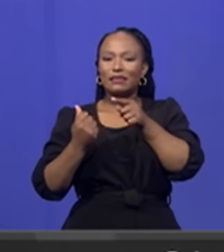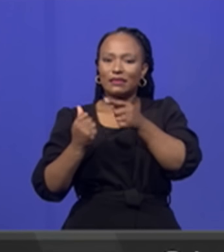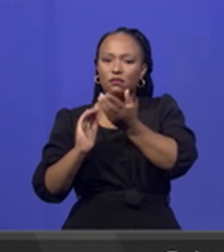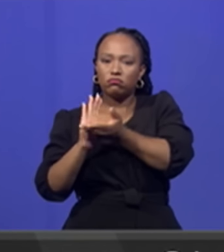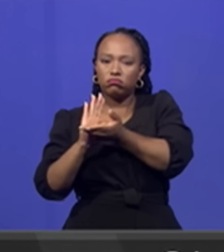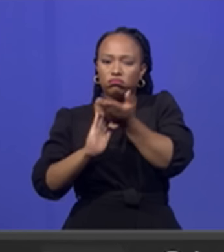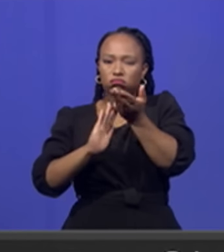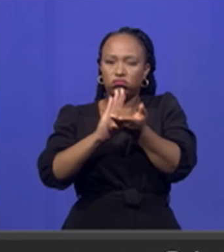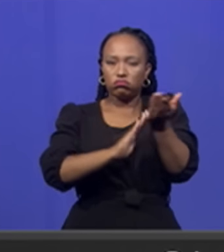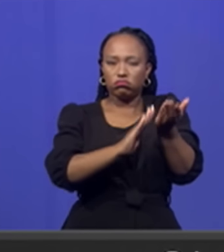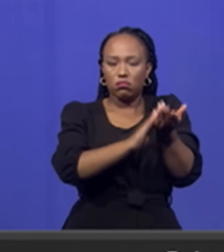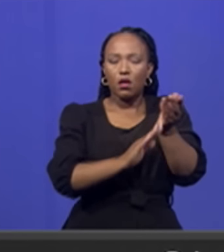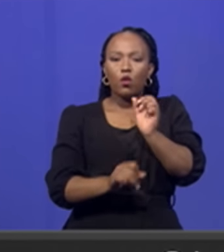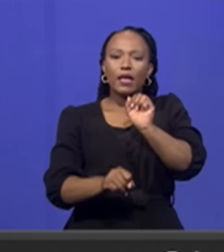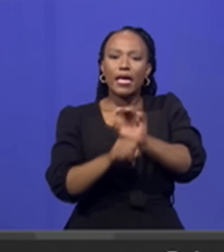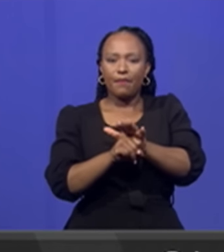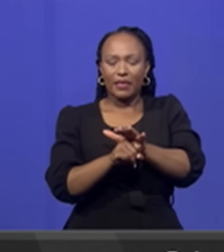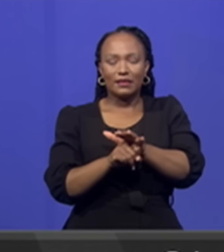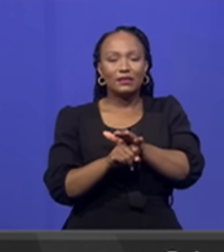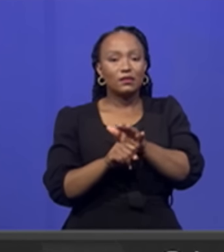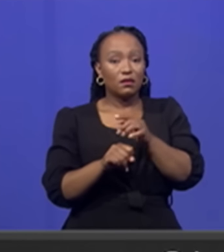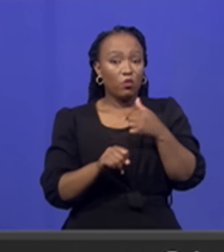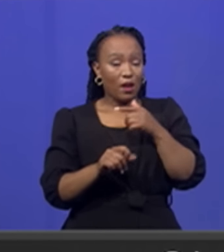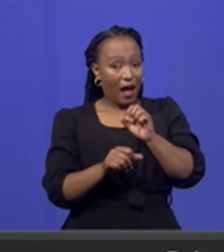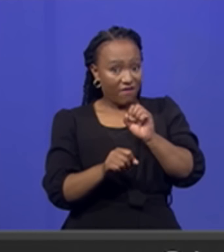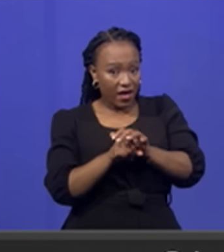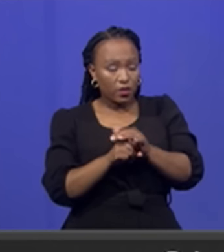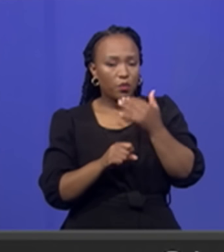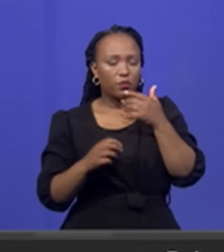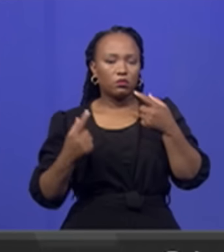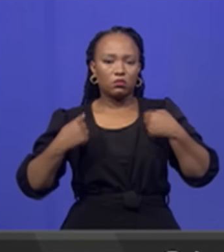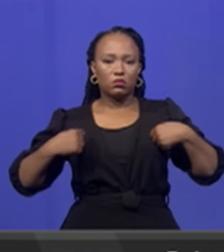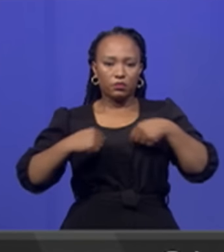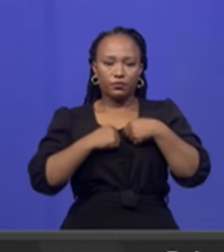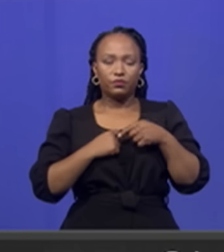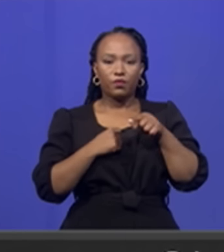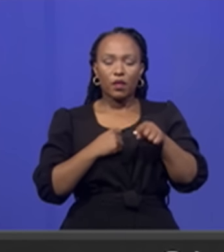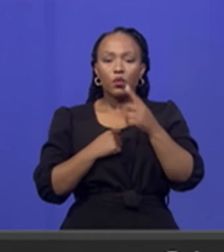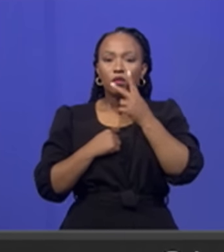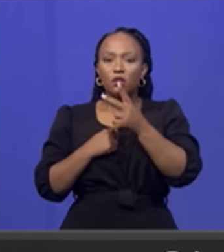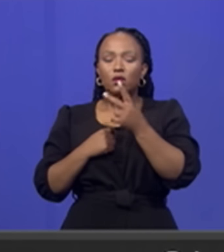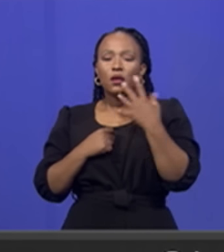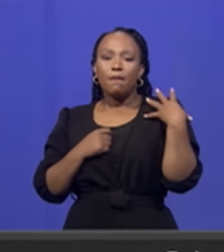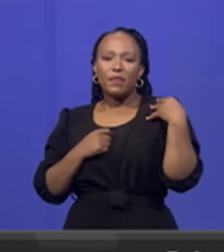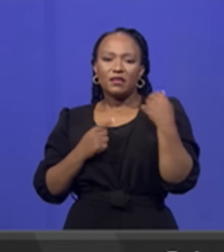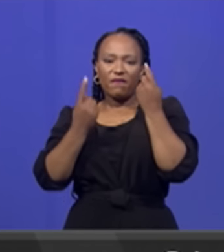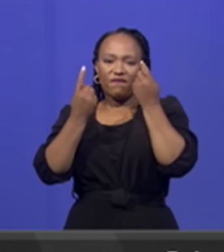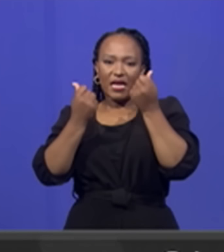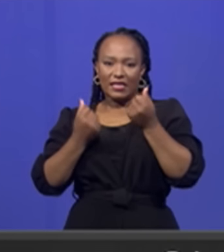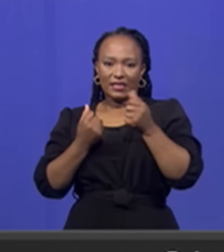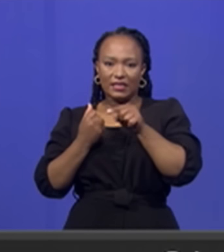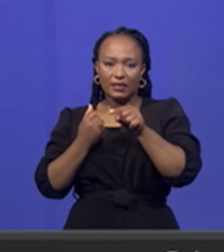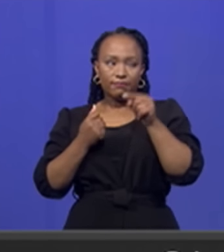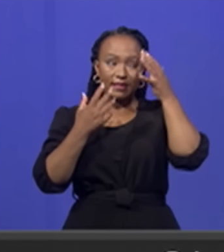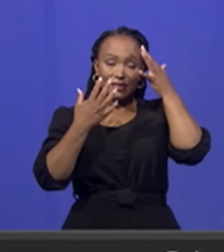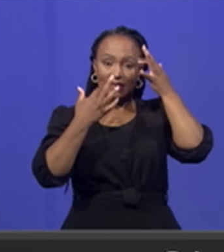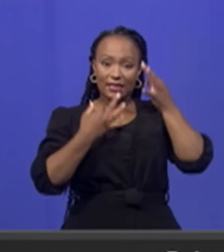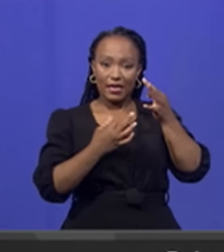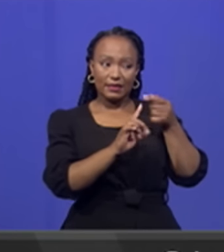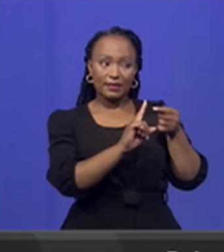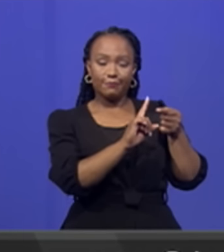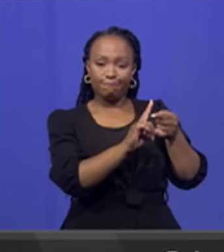come through and affect us. What we have seen the Minister of Finance do is take a decision